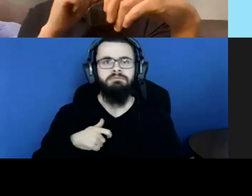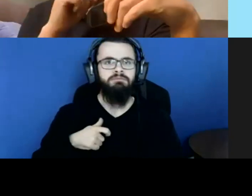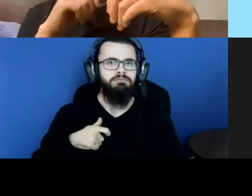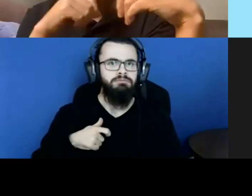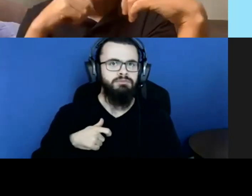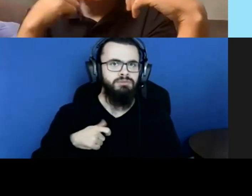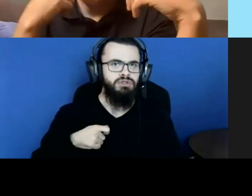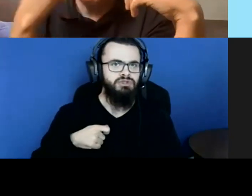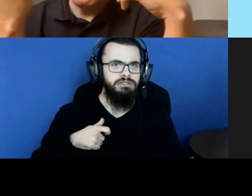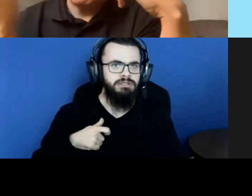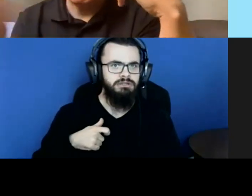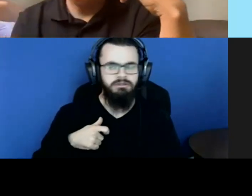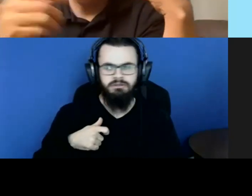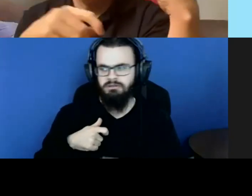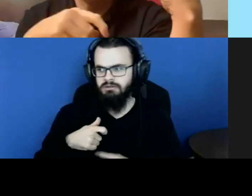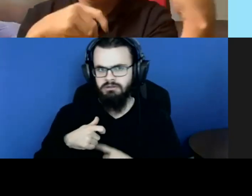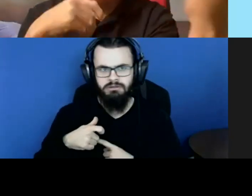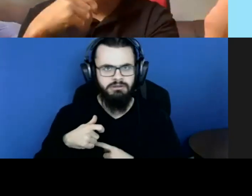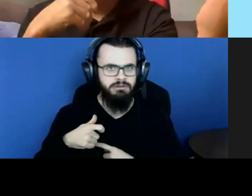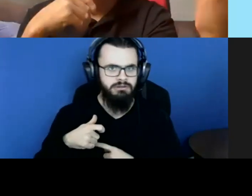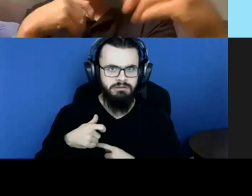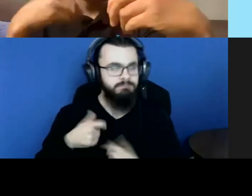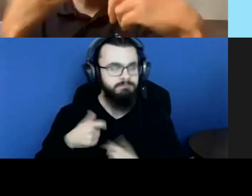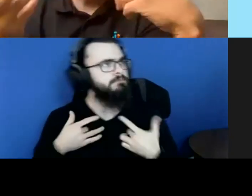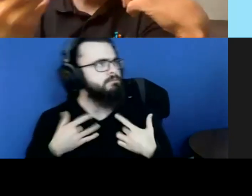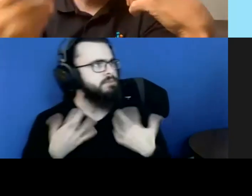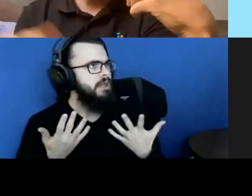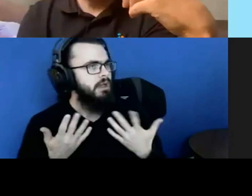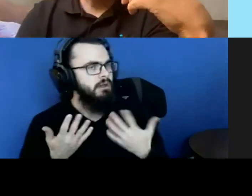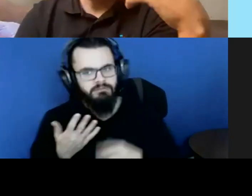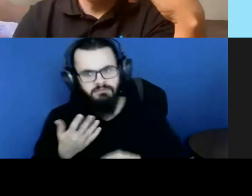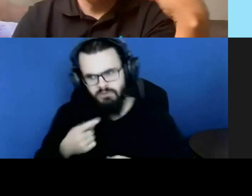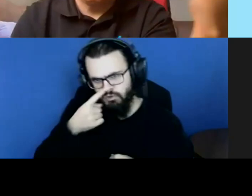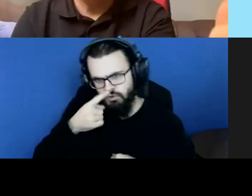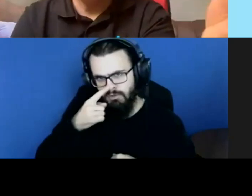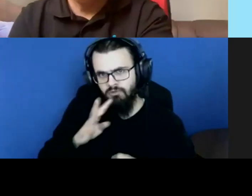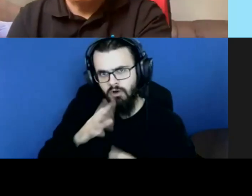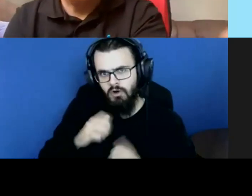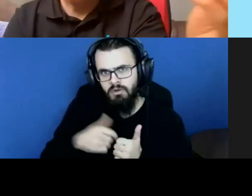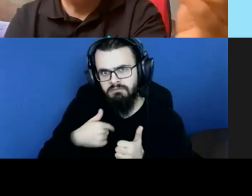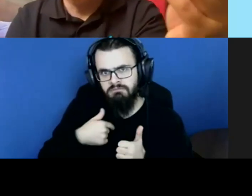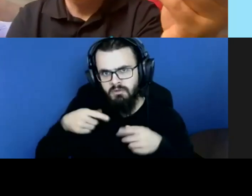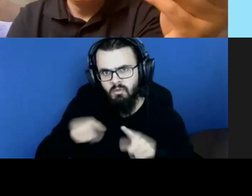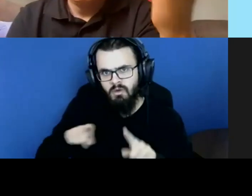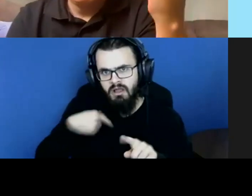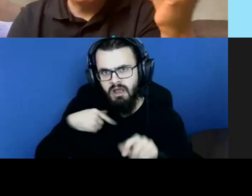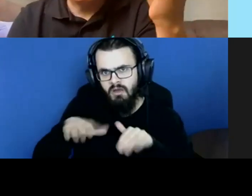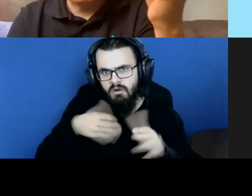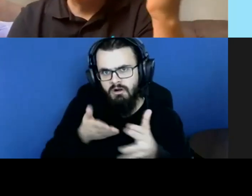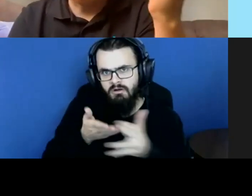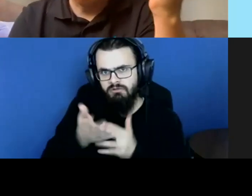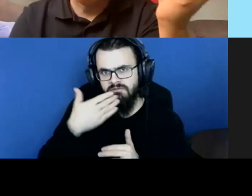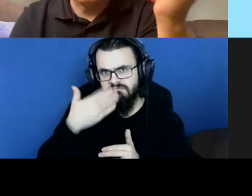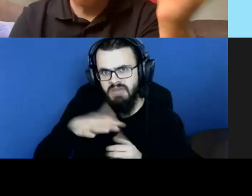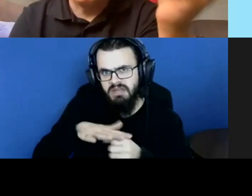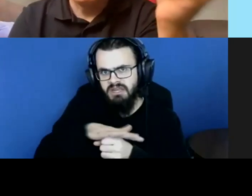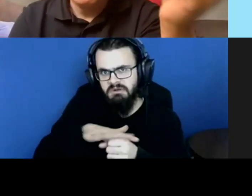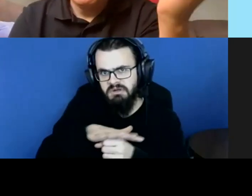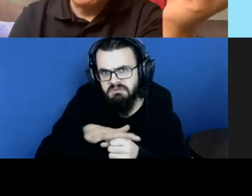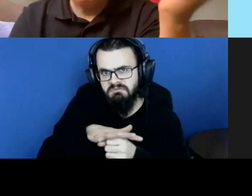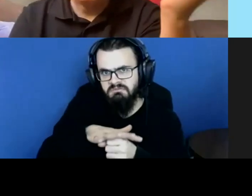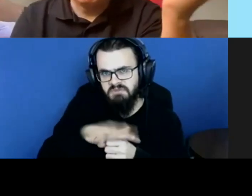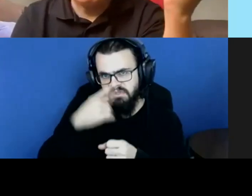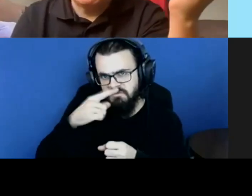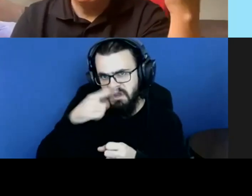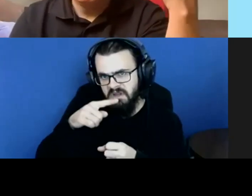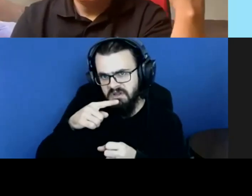talk to me while I go through this neighborhood? They'll sit there and talk to me while I go through that neighborhood. because I can feel safer